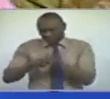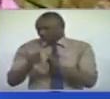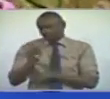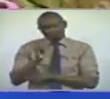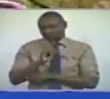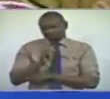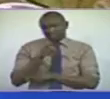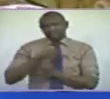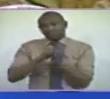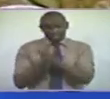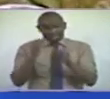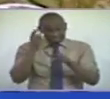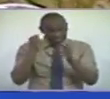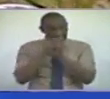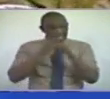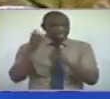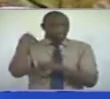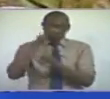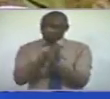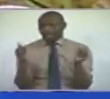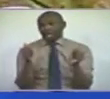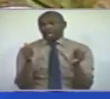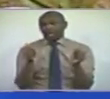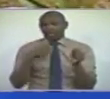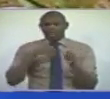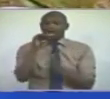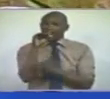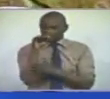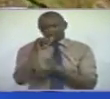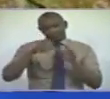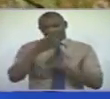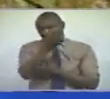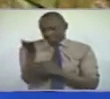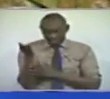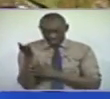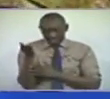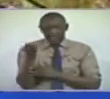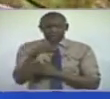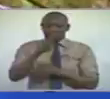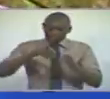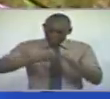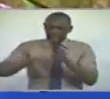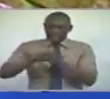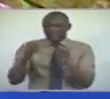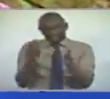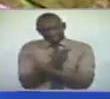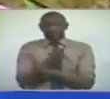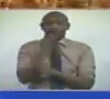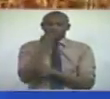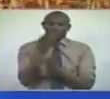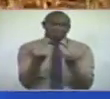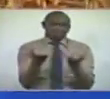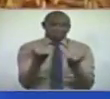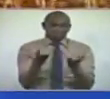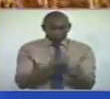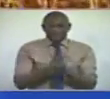to receive like 10 years ago. I would like to call upon the farmers to plant these drought-tolerant crops.